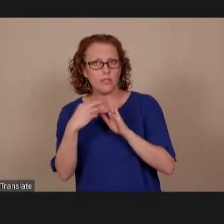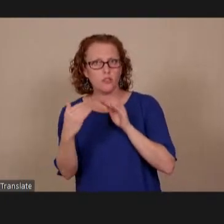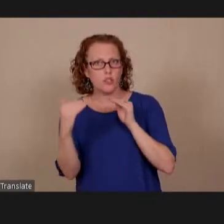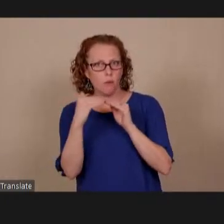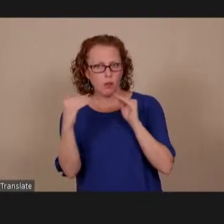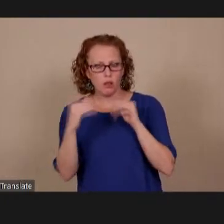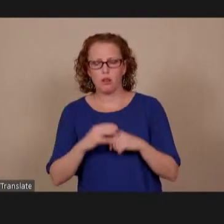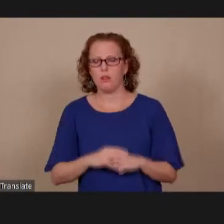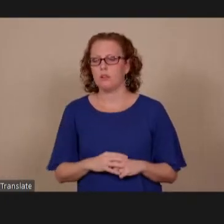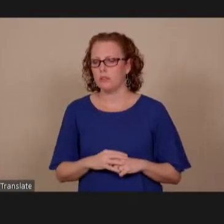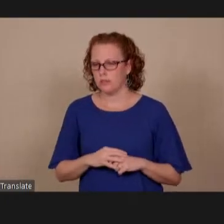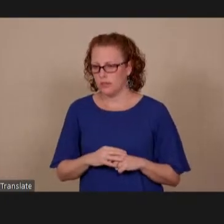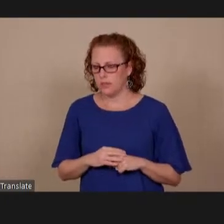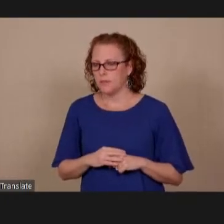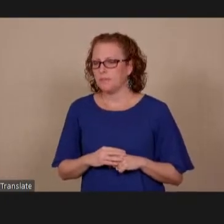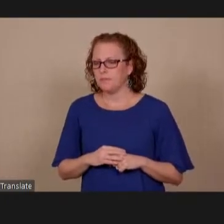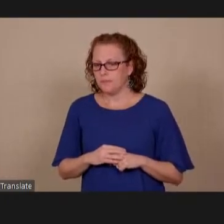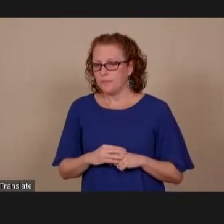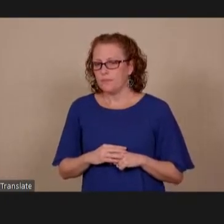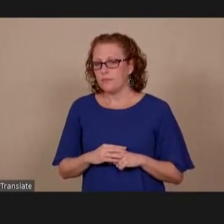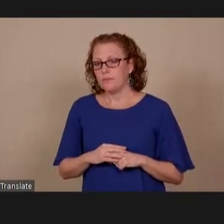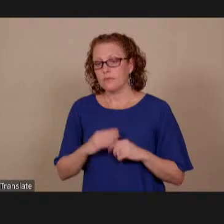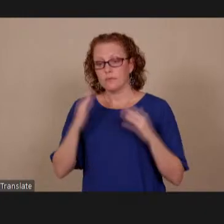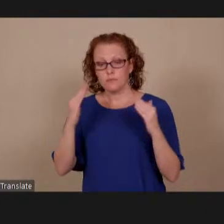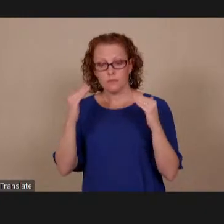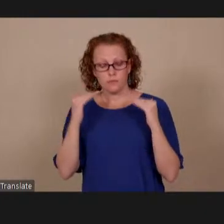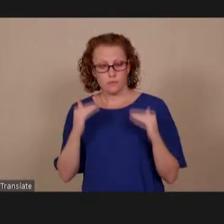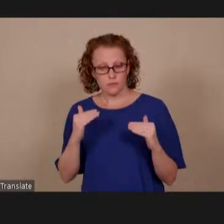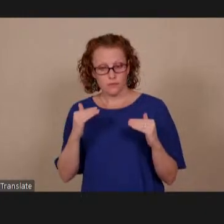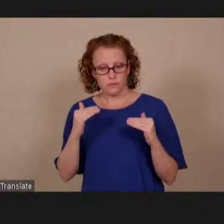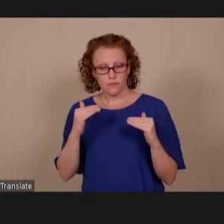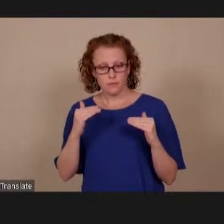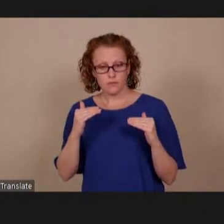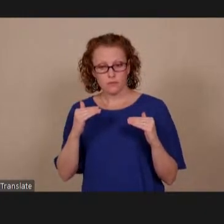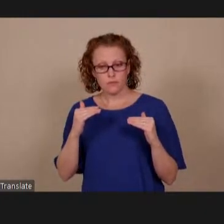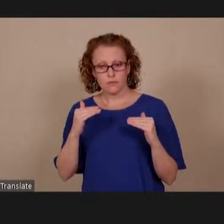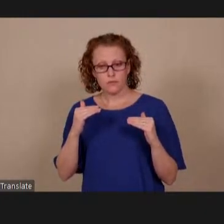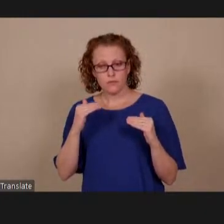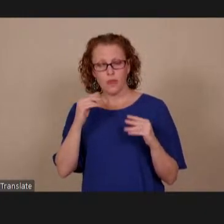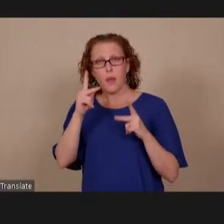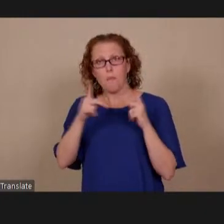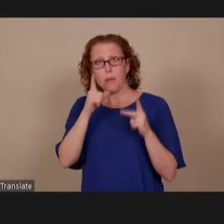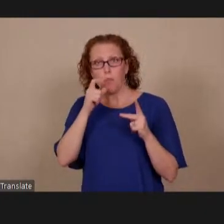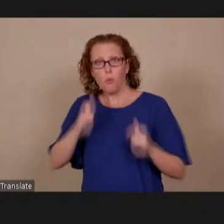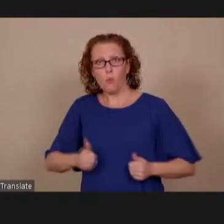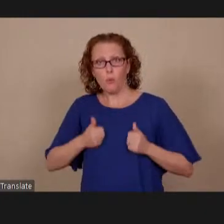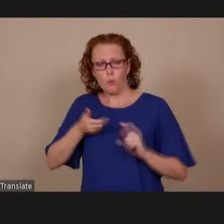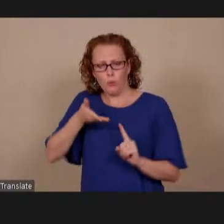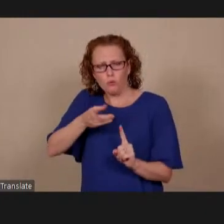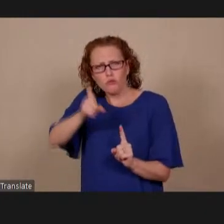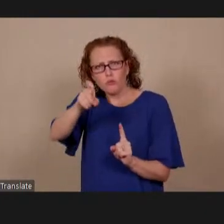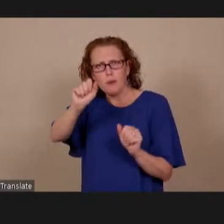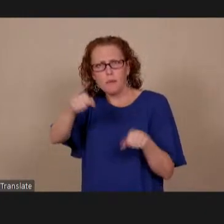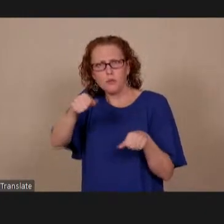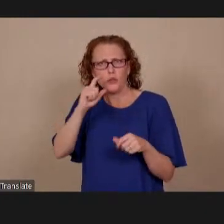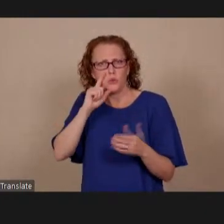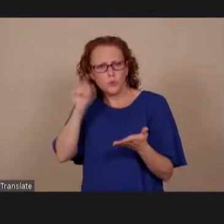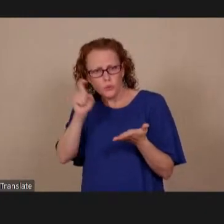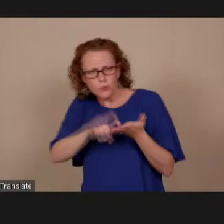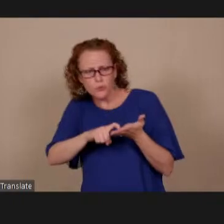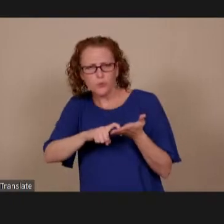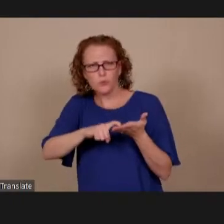The third is that residents should be able to identify and understand their district boundaries. And this